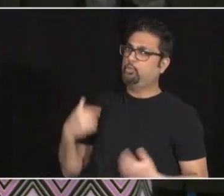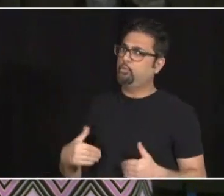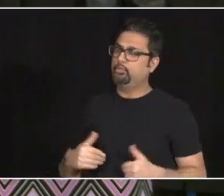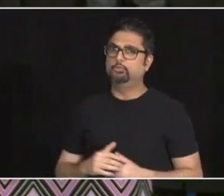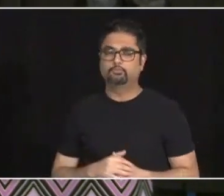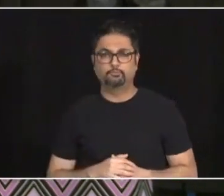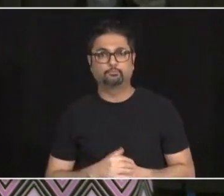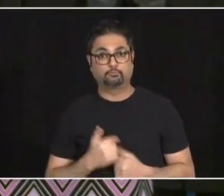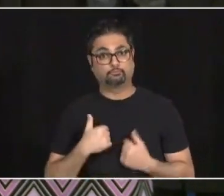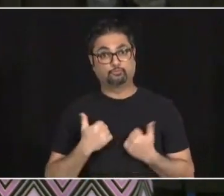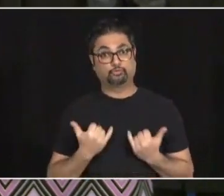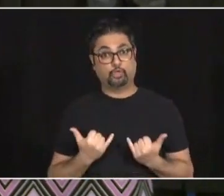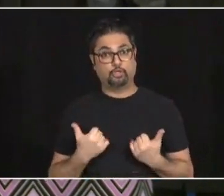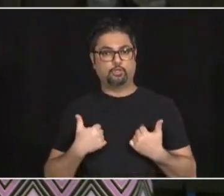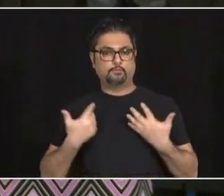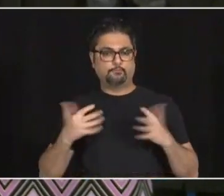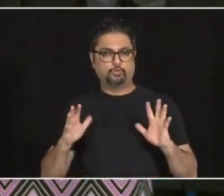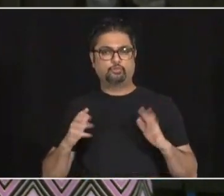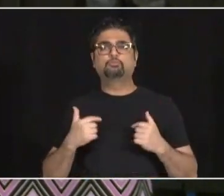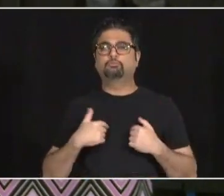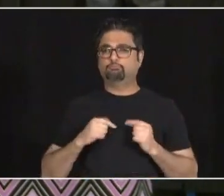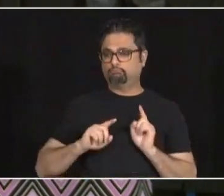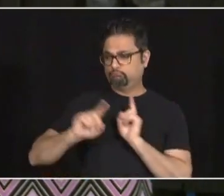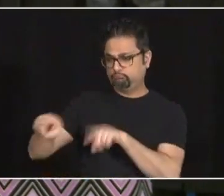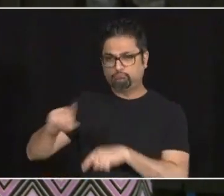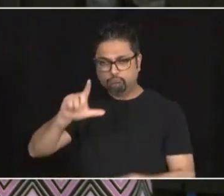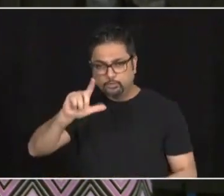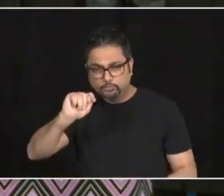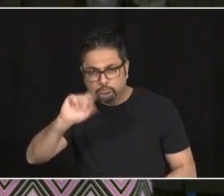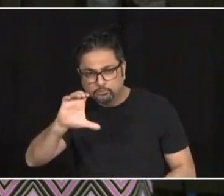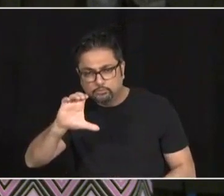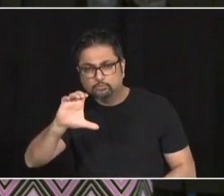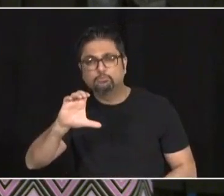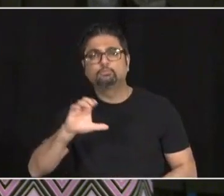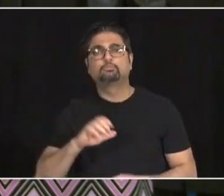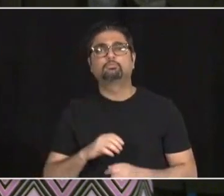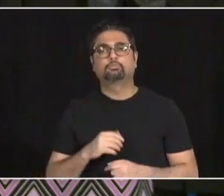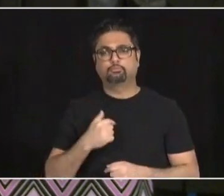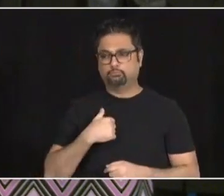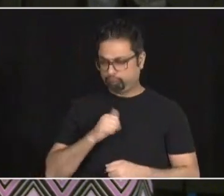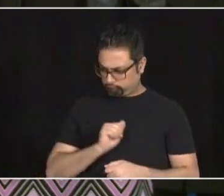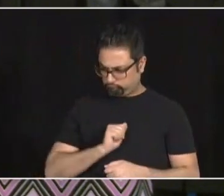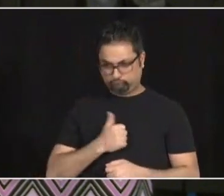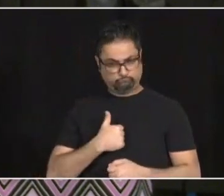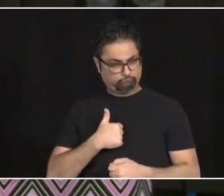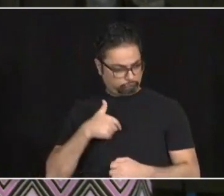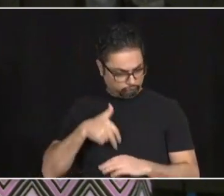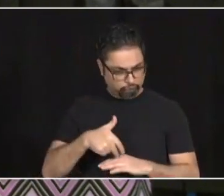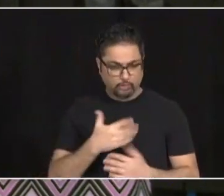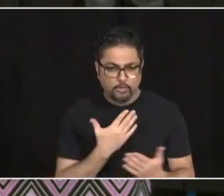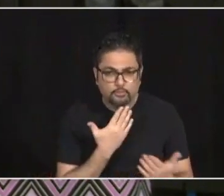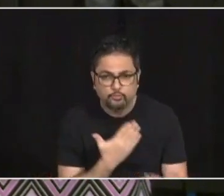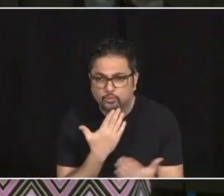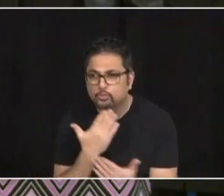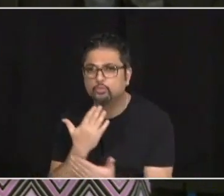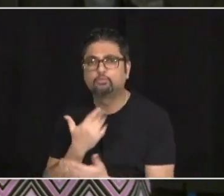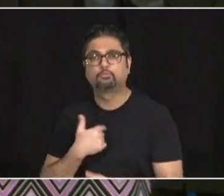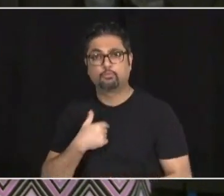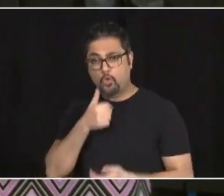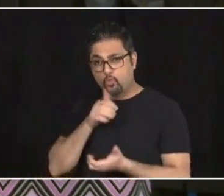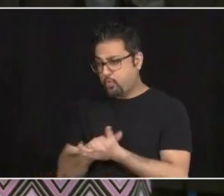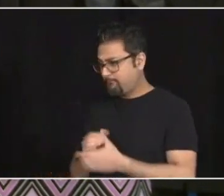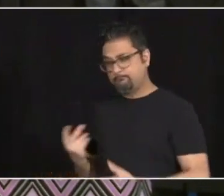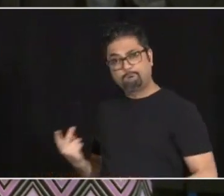care today to personally thank the frontline healthcare workers that Carla and I are going go see her mom and talk to